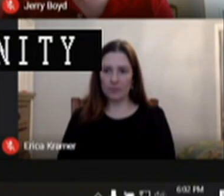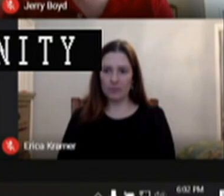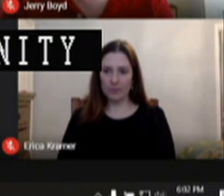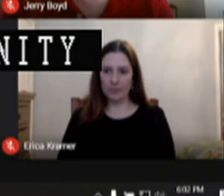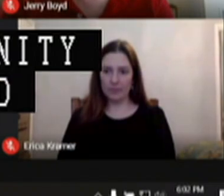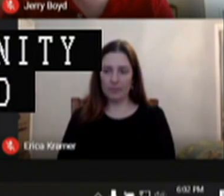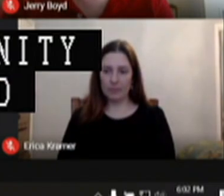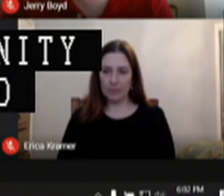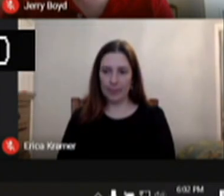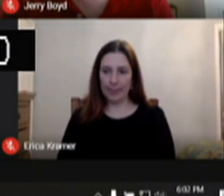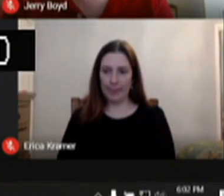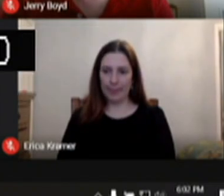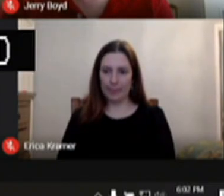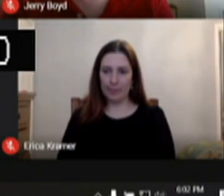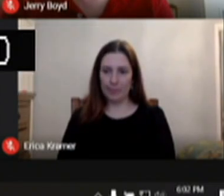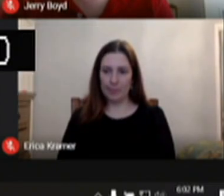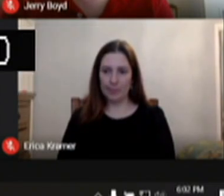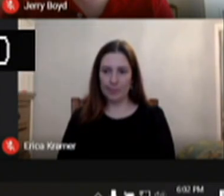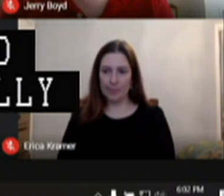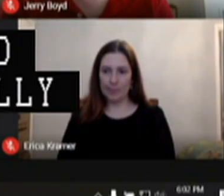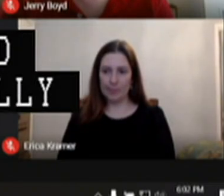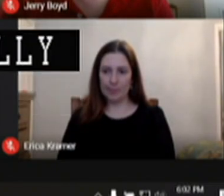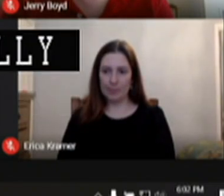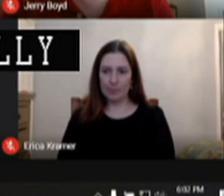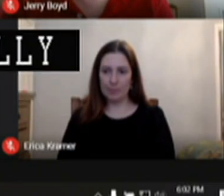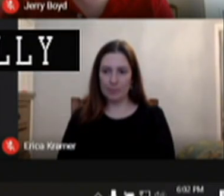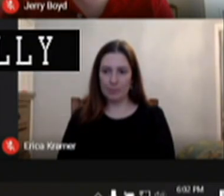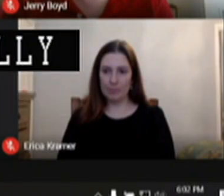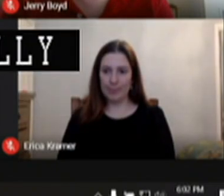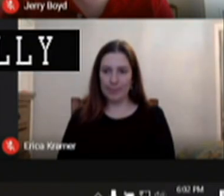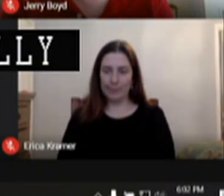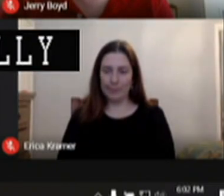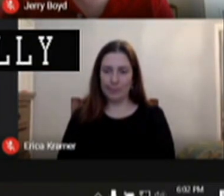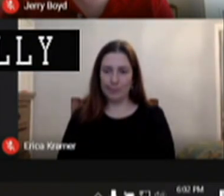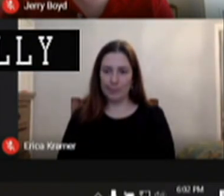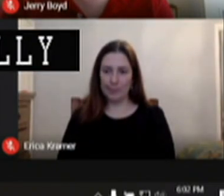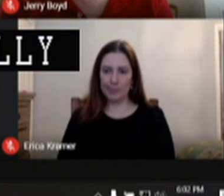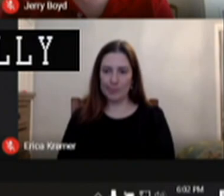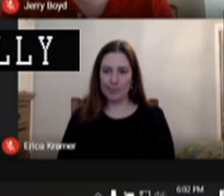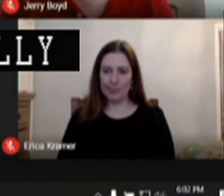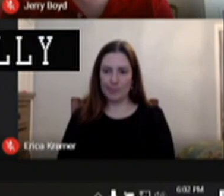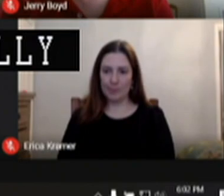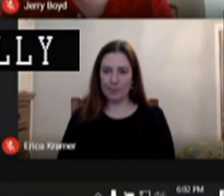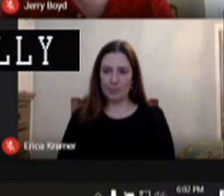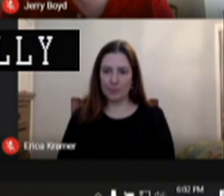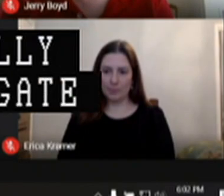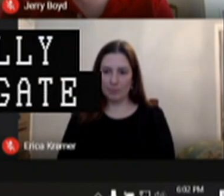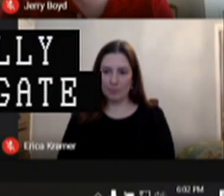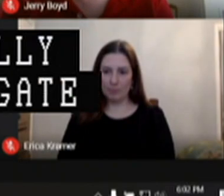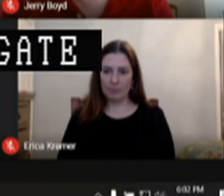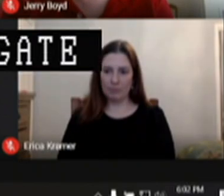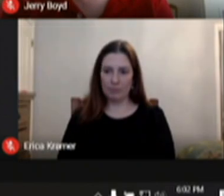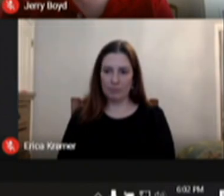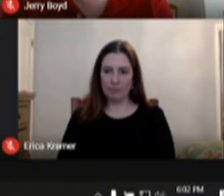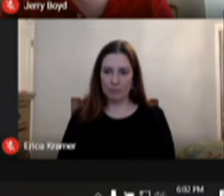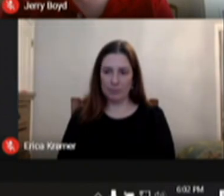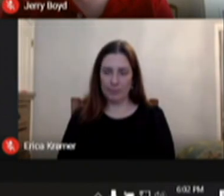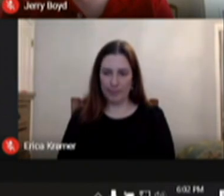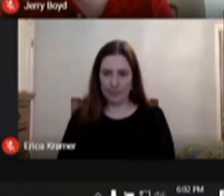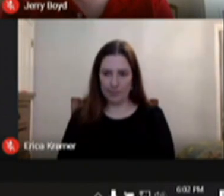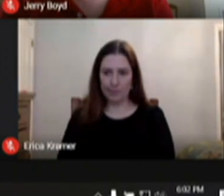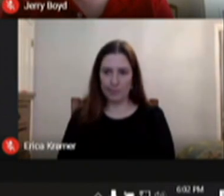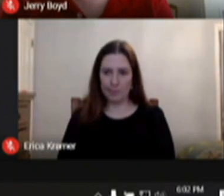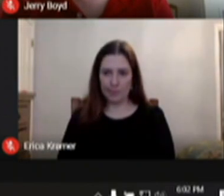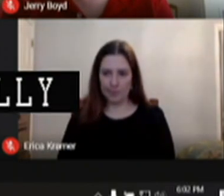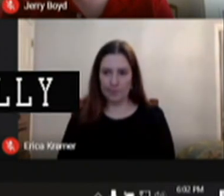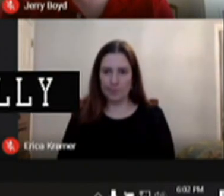be a really comfortable surface to navigate over. So we wanted to talk specifically about what some of the common issues are